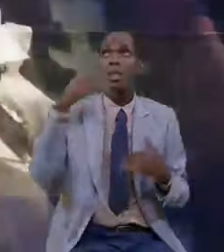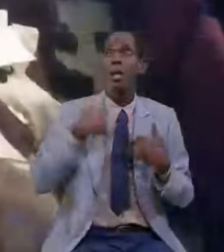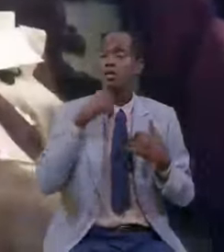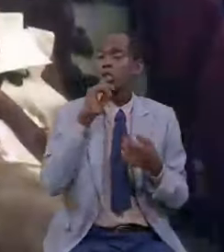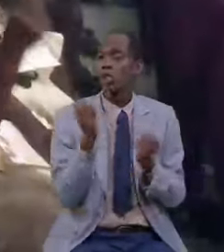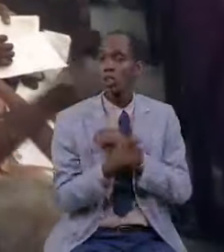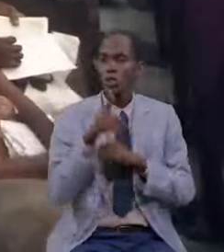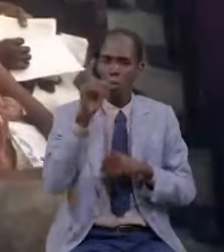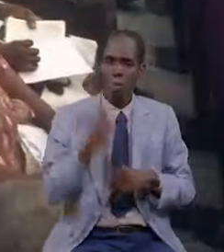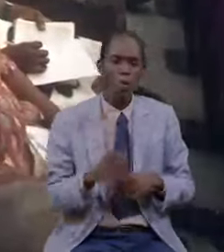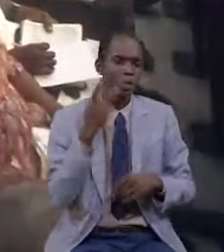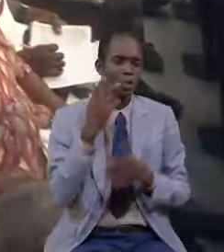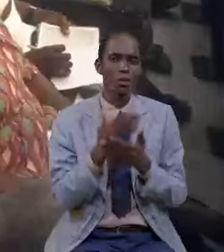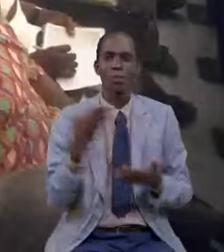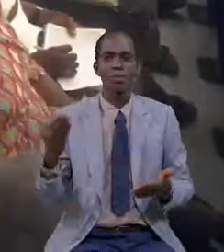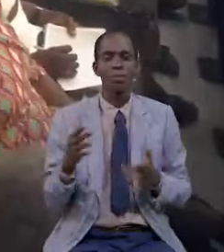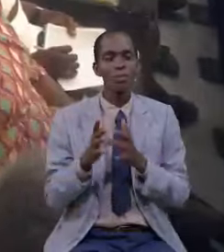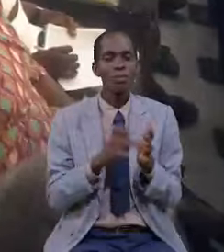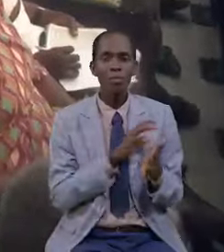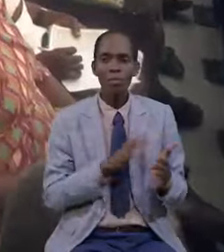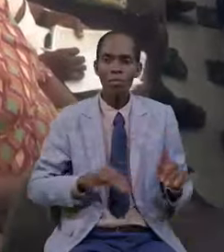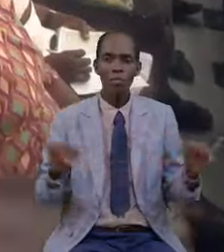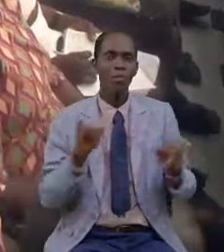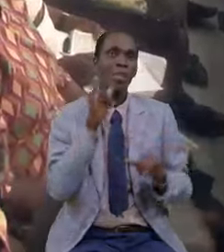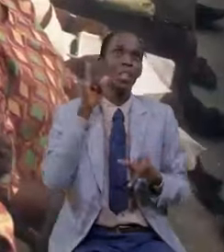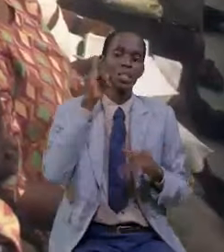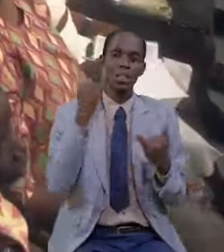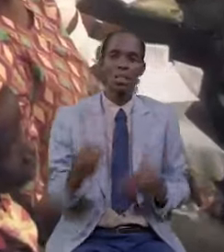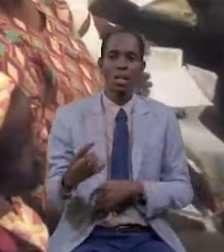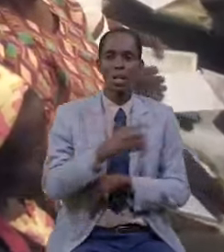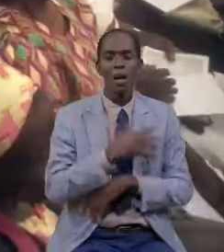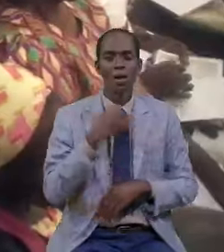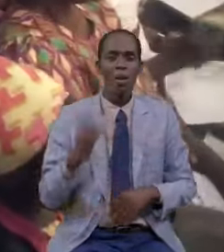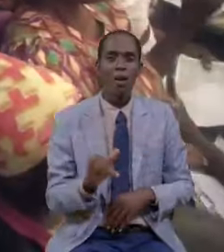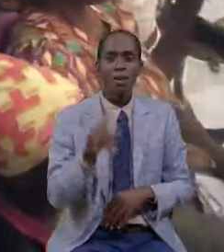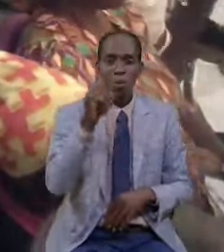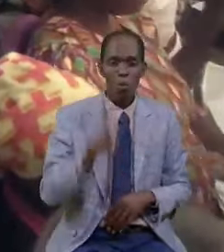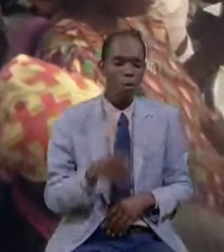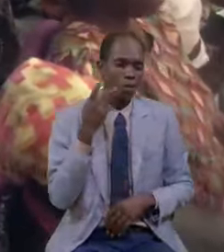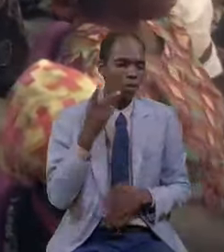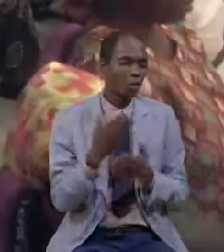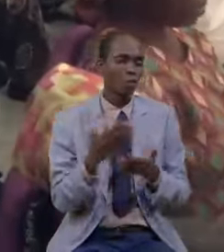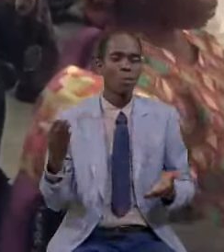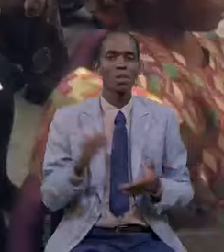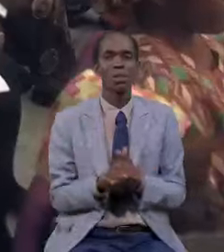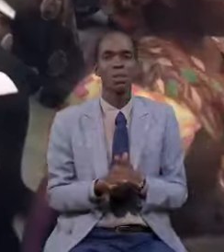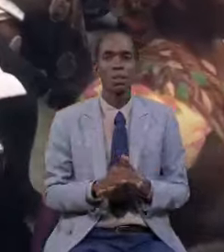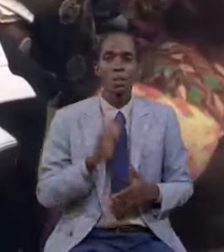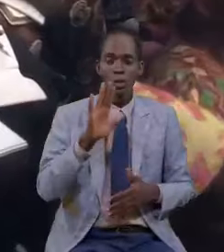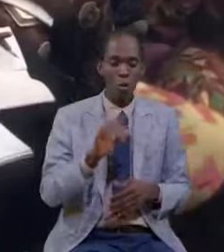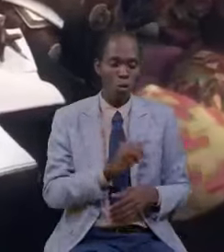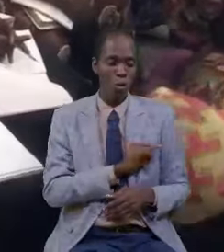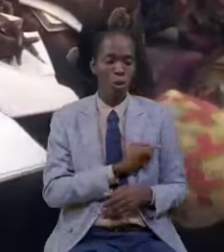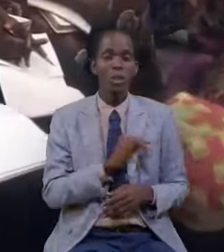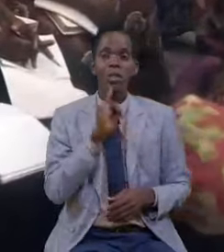something. Jesus Christ is the same yesterday, today, and forever. You must see something. Your conscience is telling, your